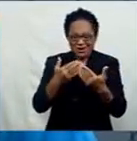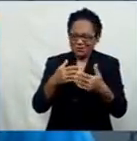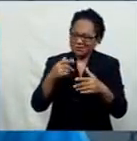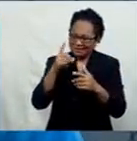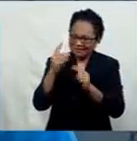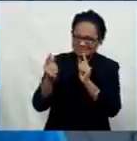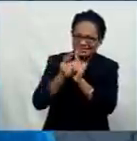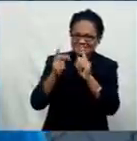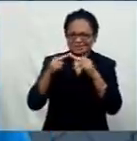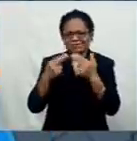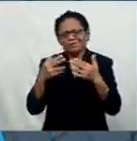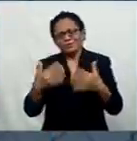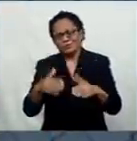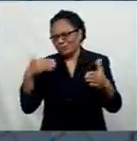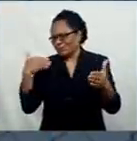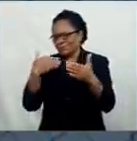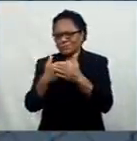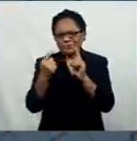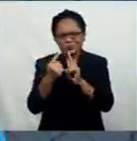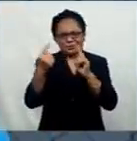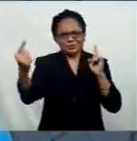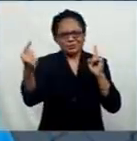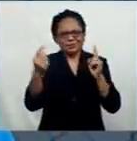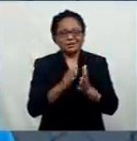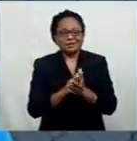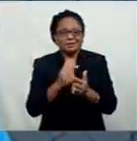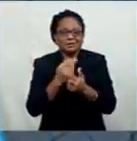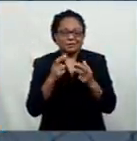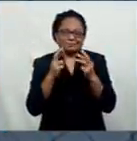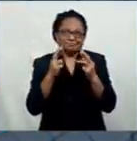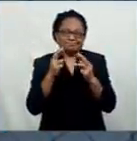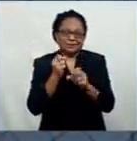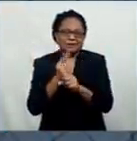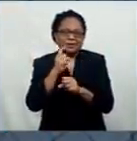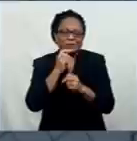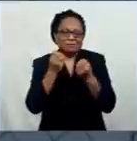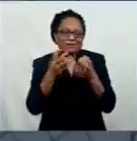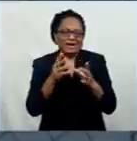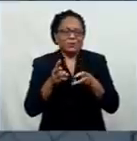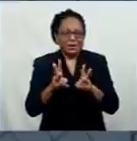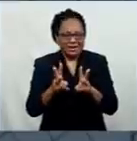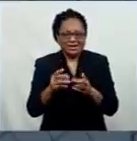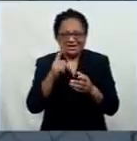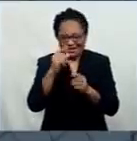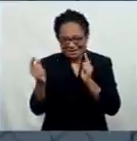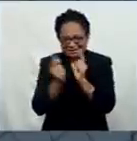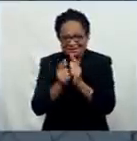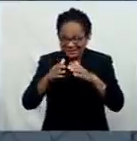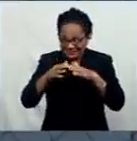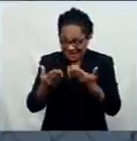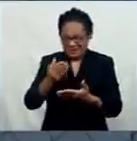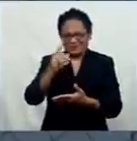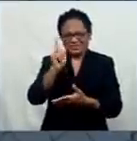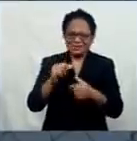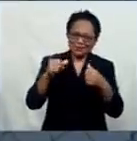of being apart. We were at peace knowing God will provide a way for us to see him, and here we are today.